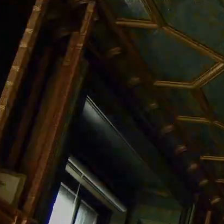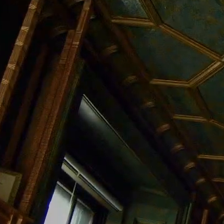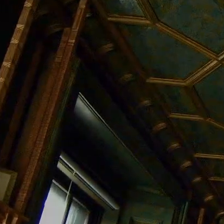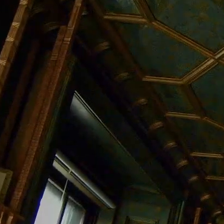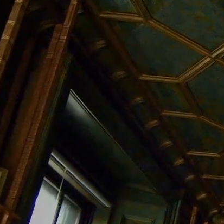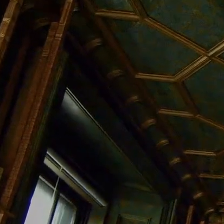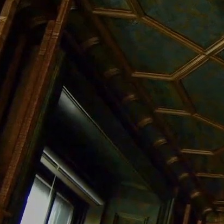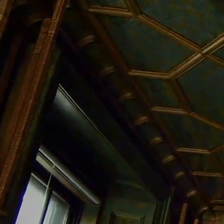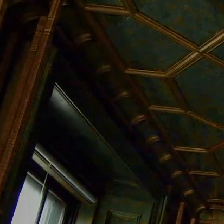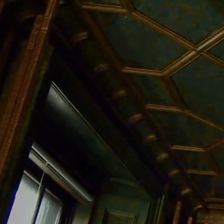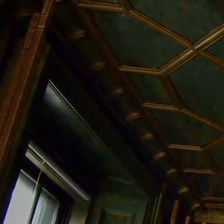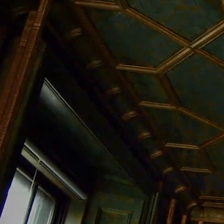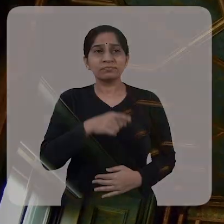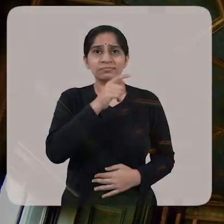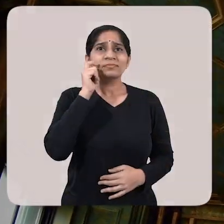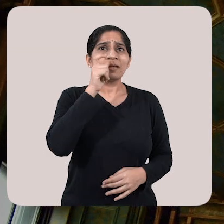Room.